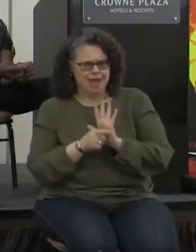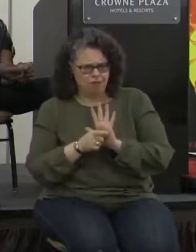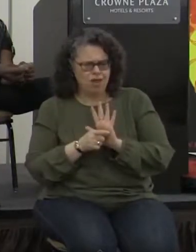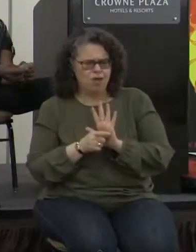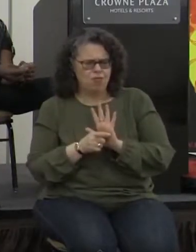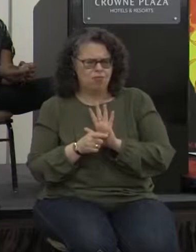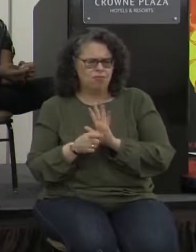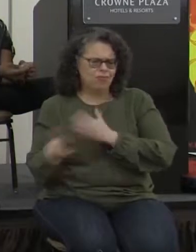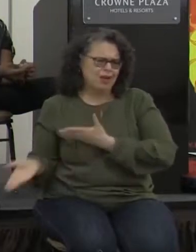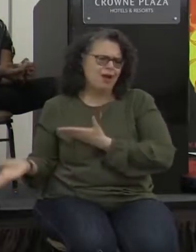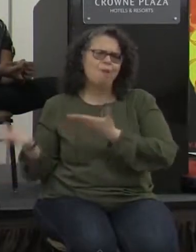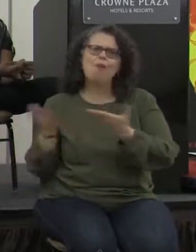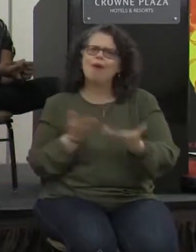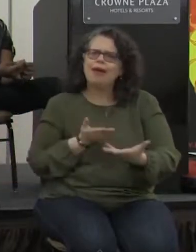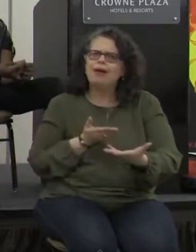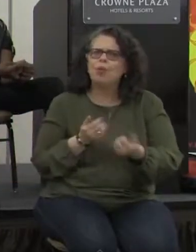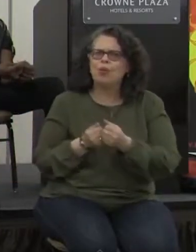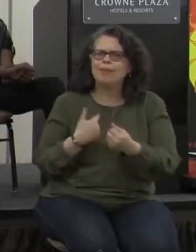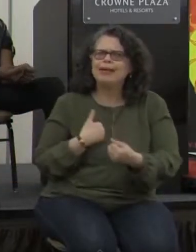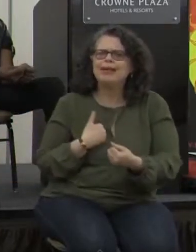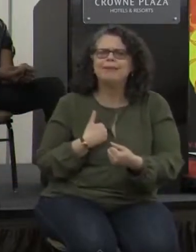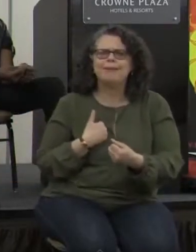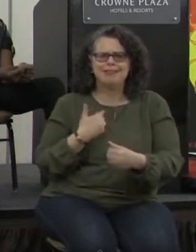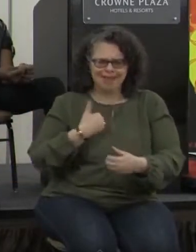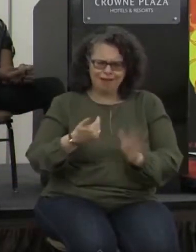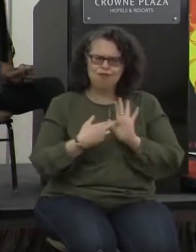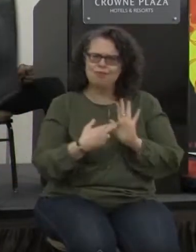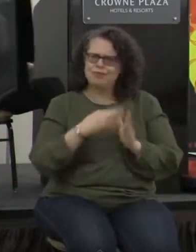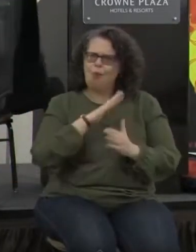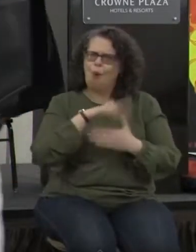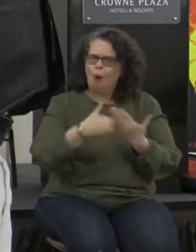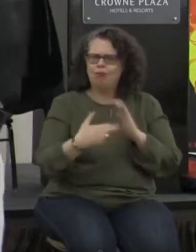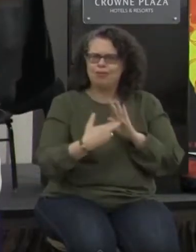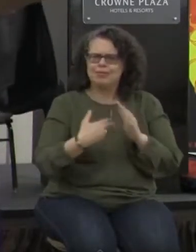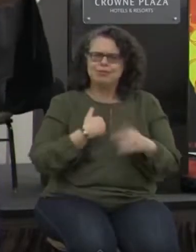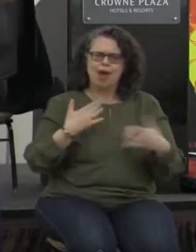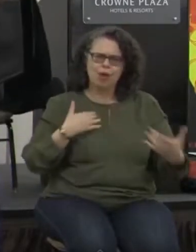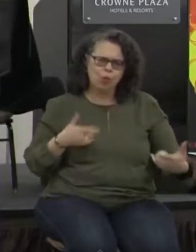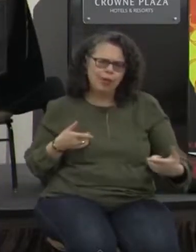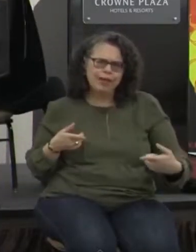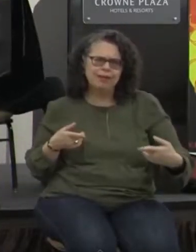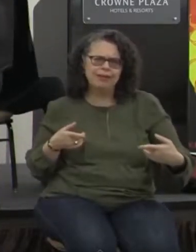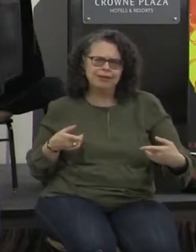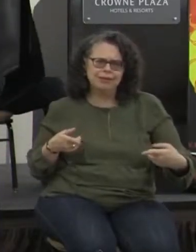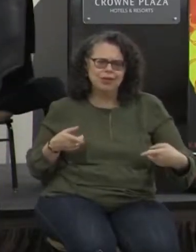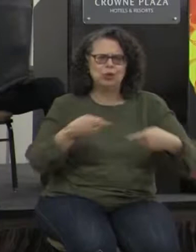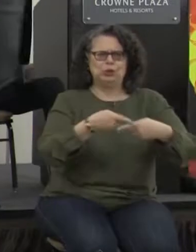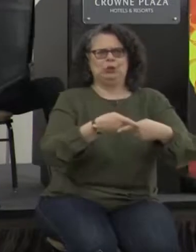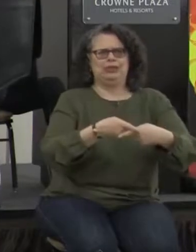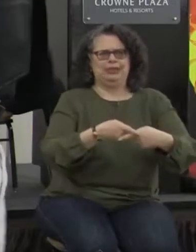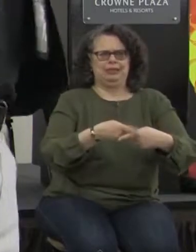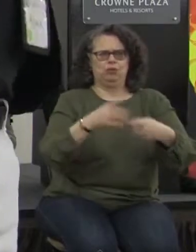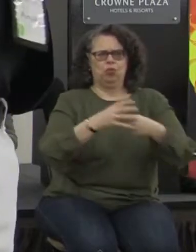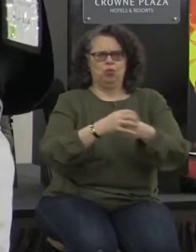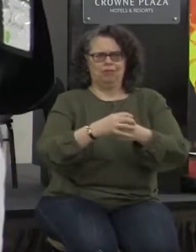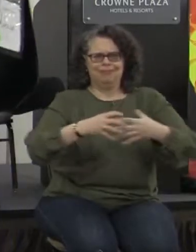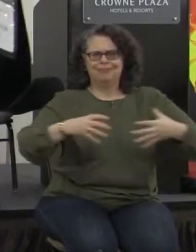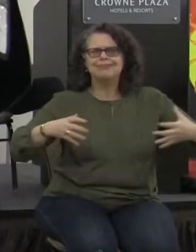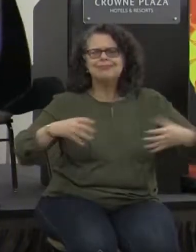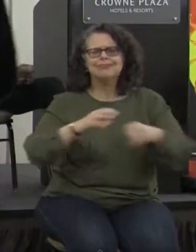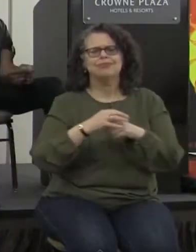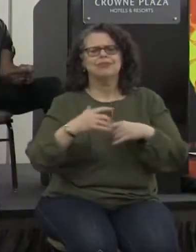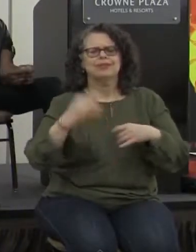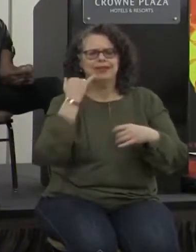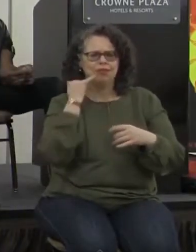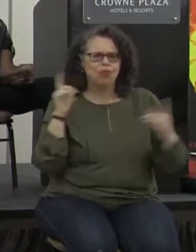those things. And how do we intersect when we're at an event, or we're at